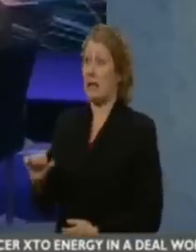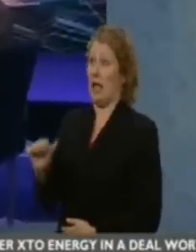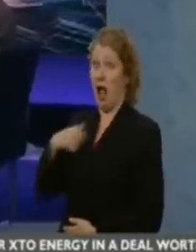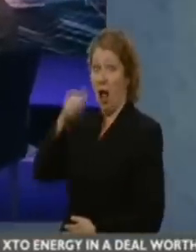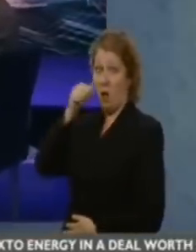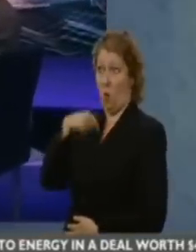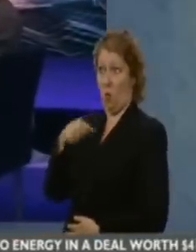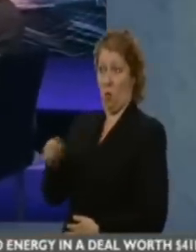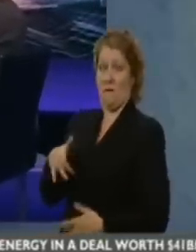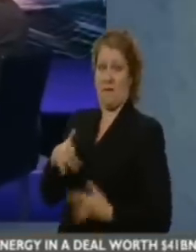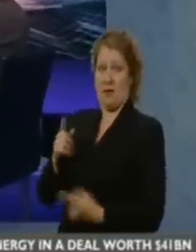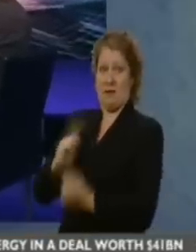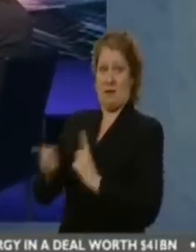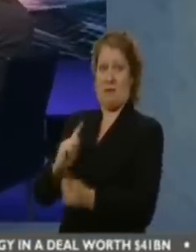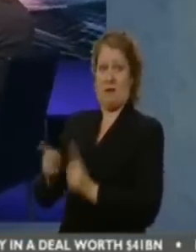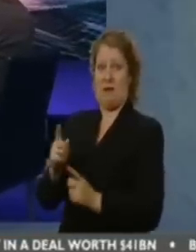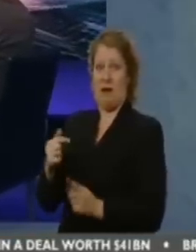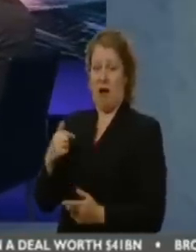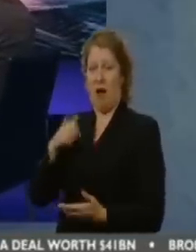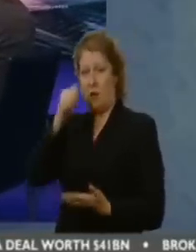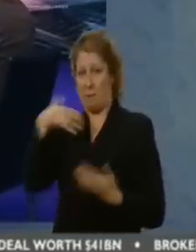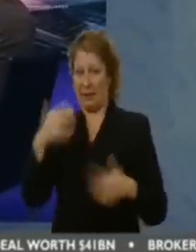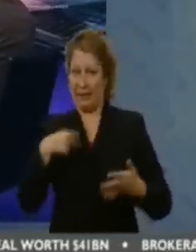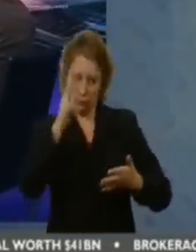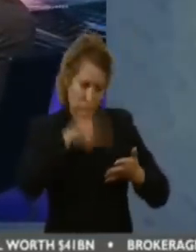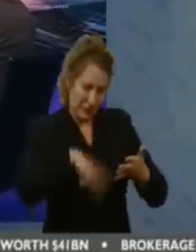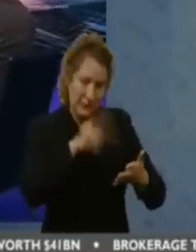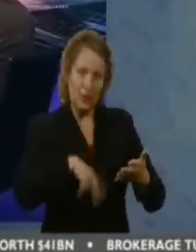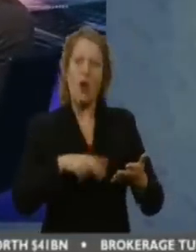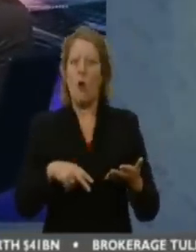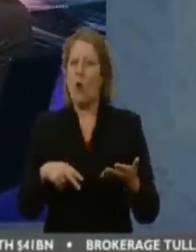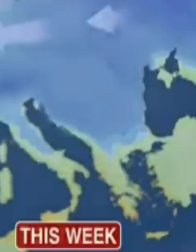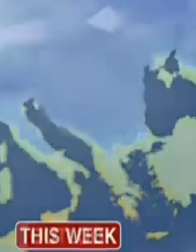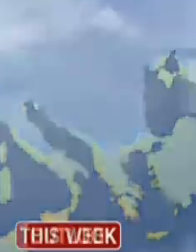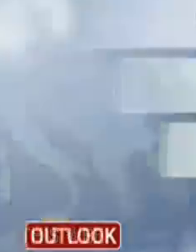said in recent days, I know the anger this has roused in you and the determination. Hitting wind.